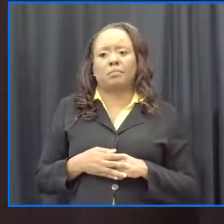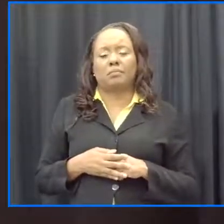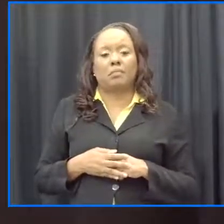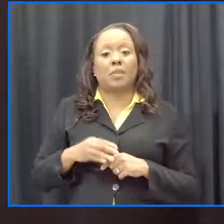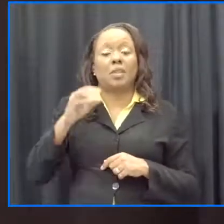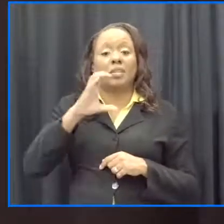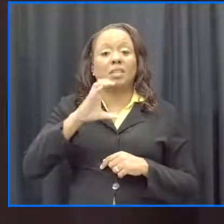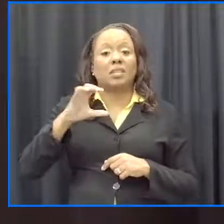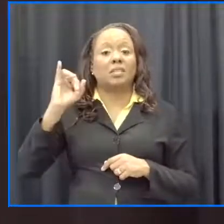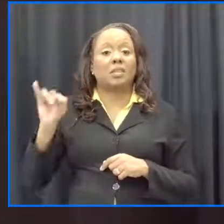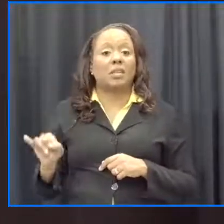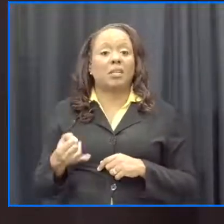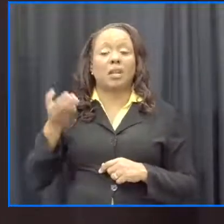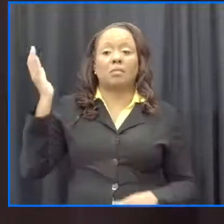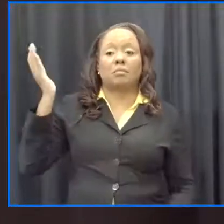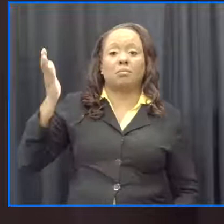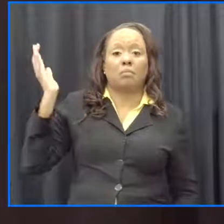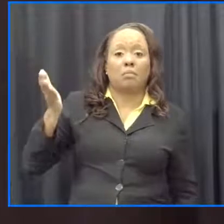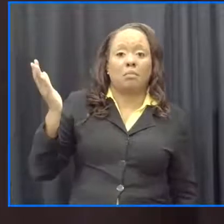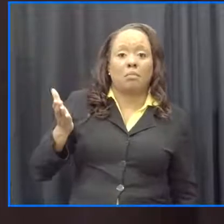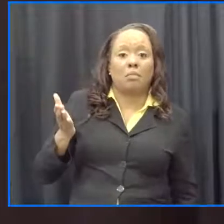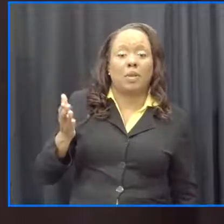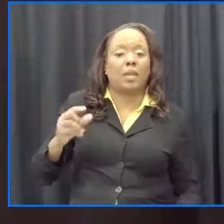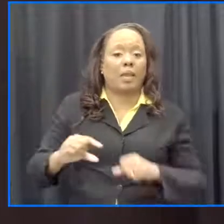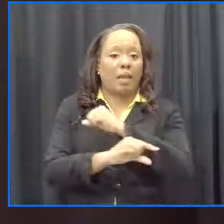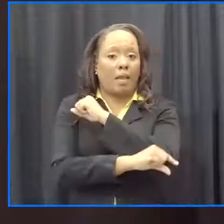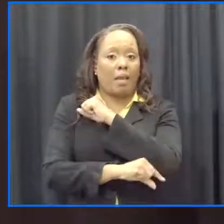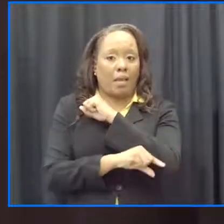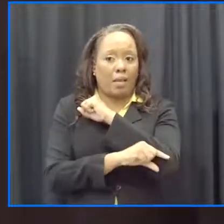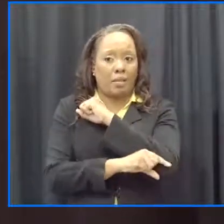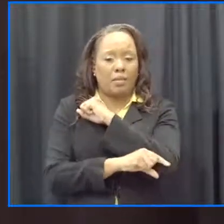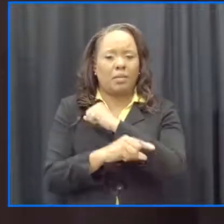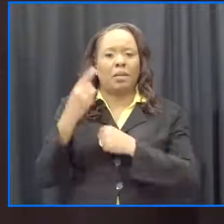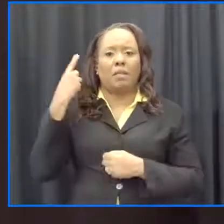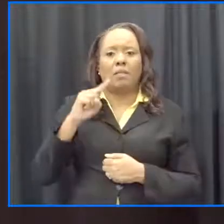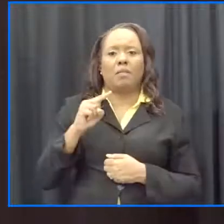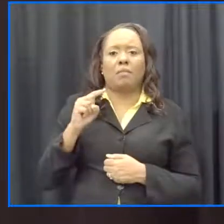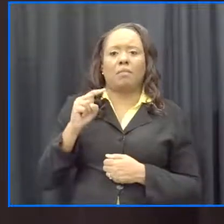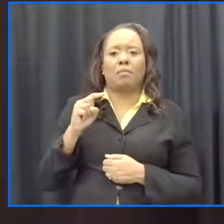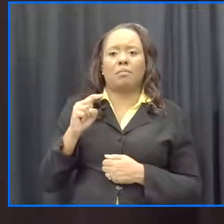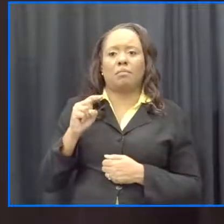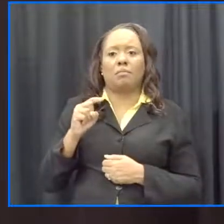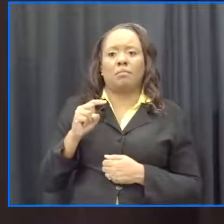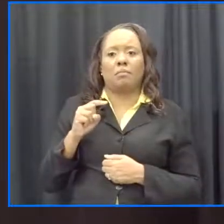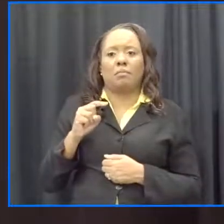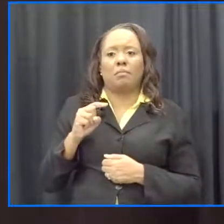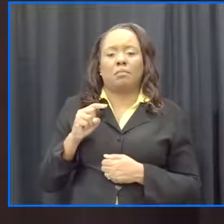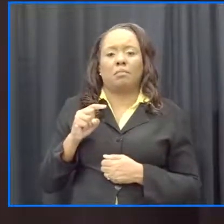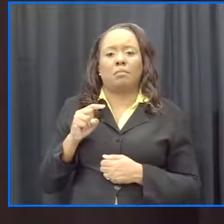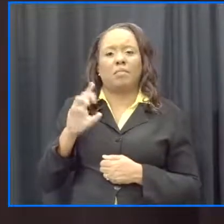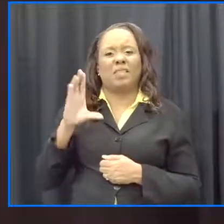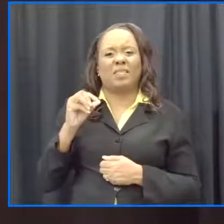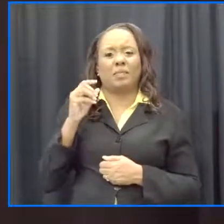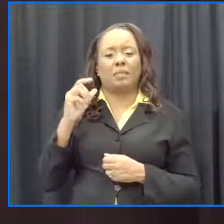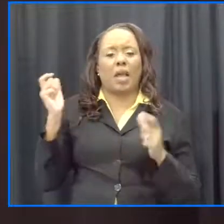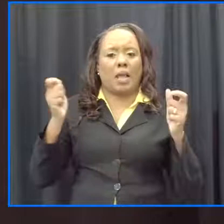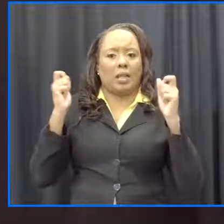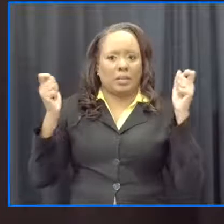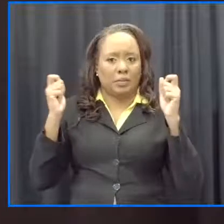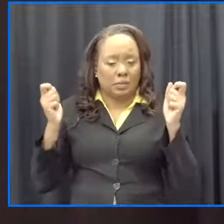a speech delivered in Georgetown, Guyana, to mark the 50th anniversary of the Guyana Bar